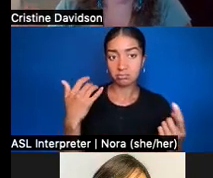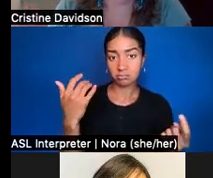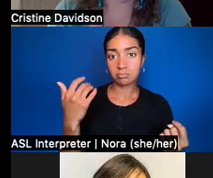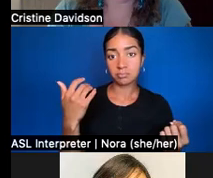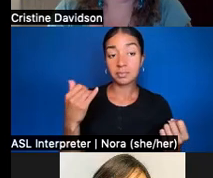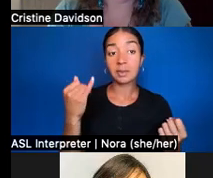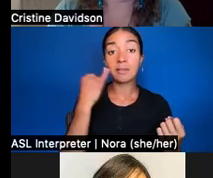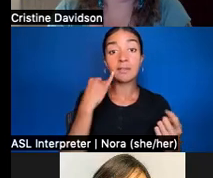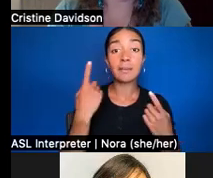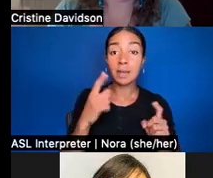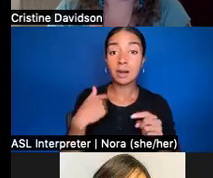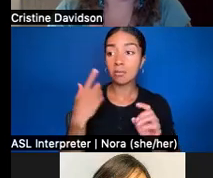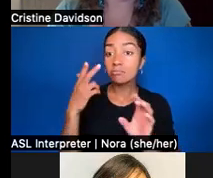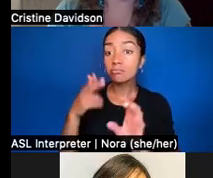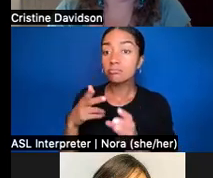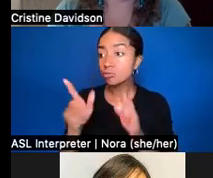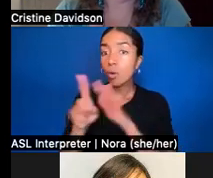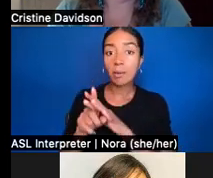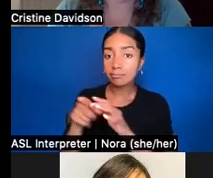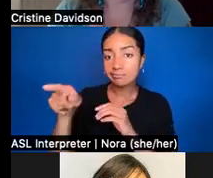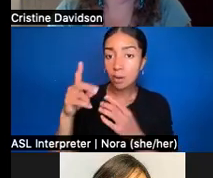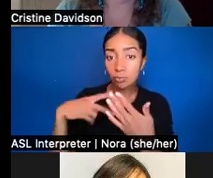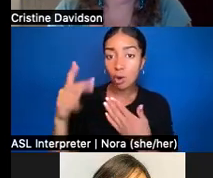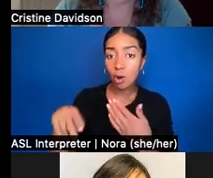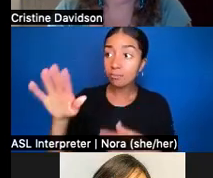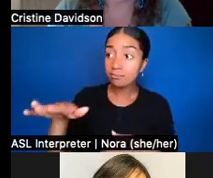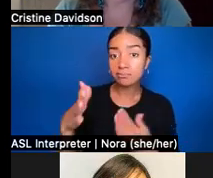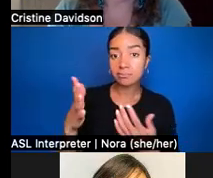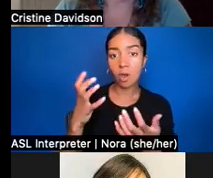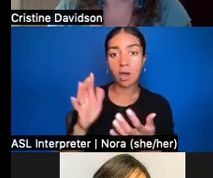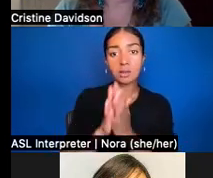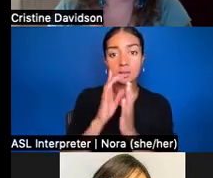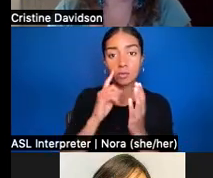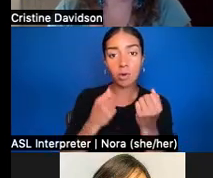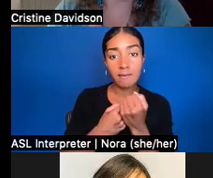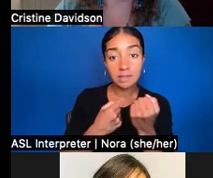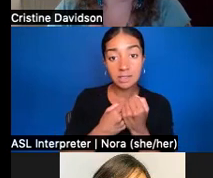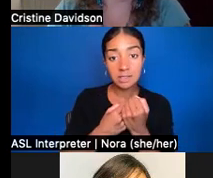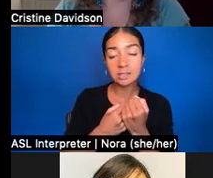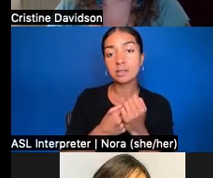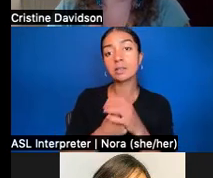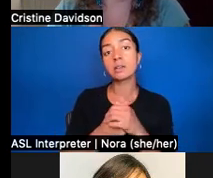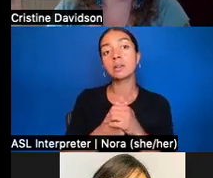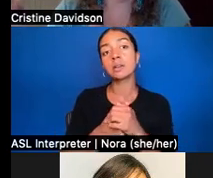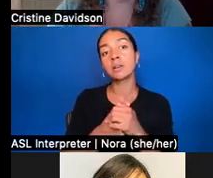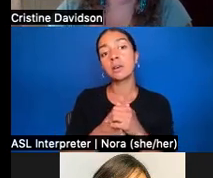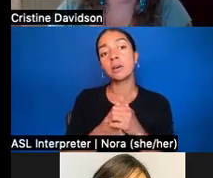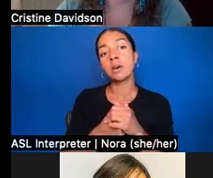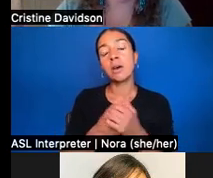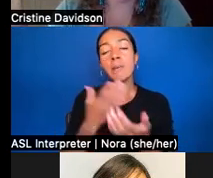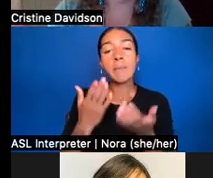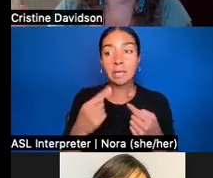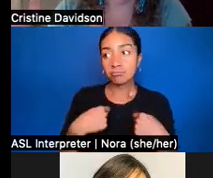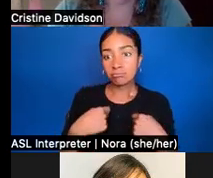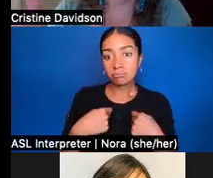show up at a program to ask for advocacy, and maybe I'm really